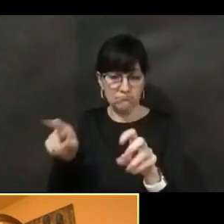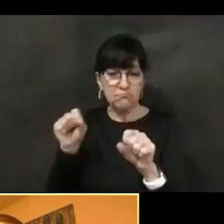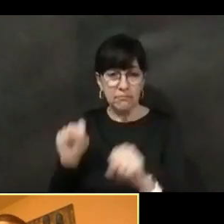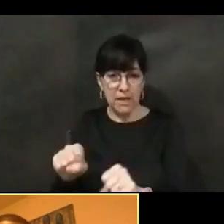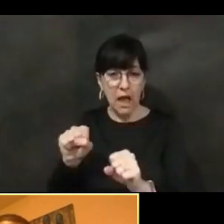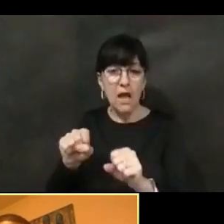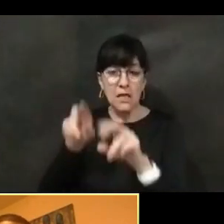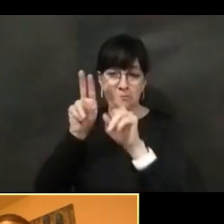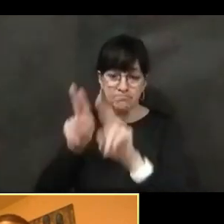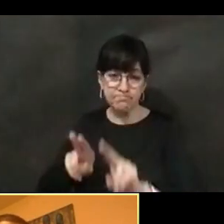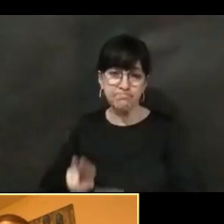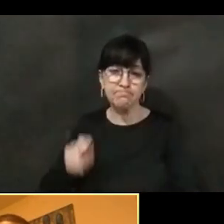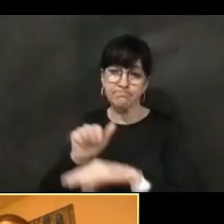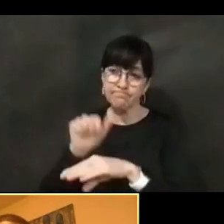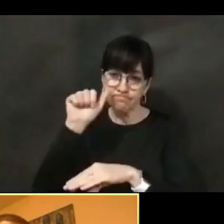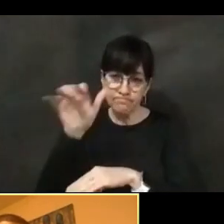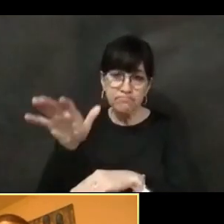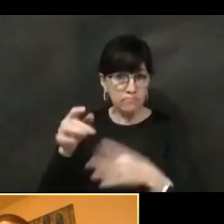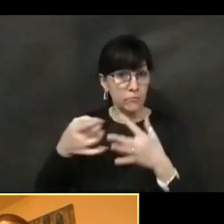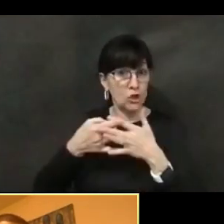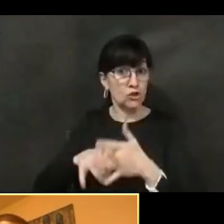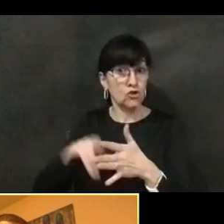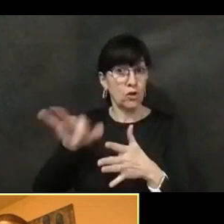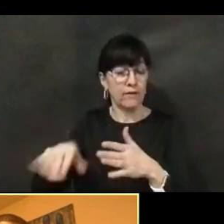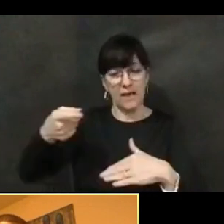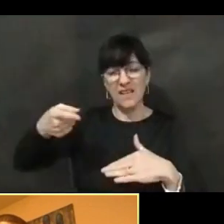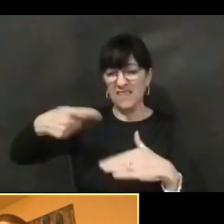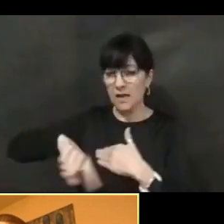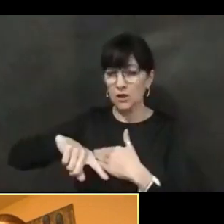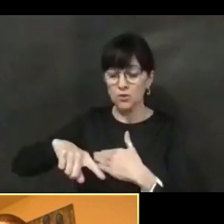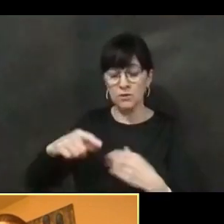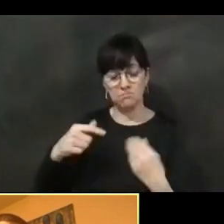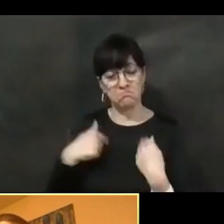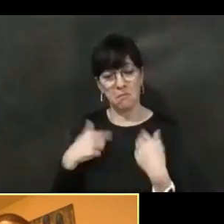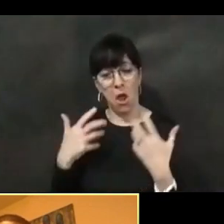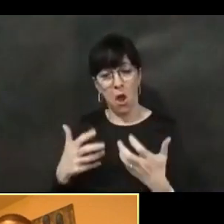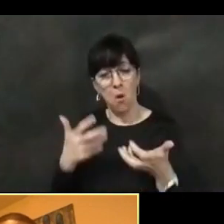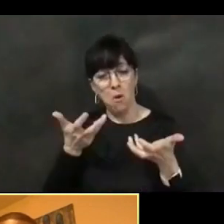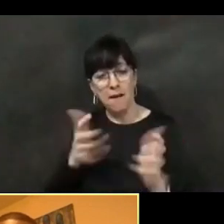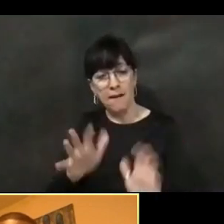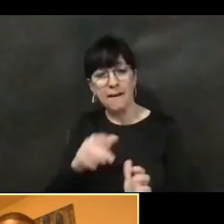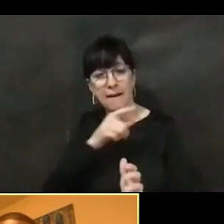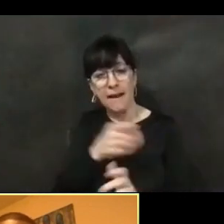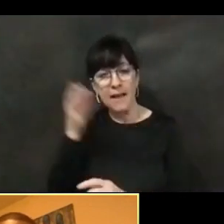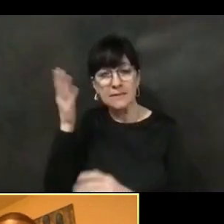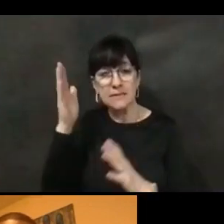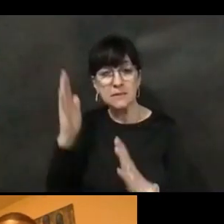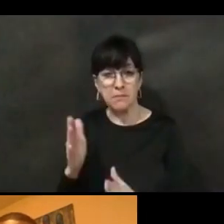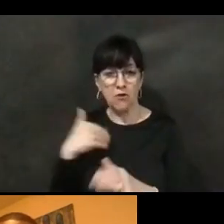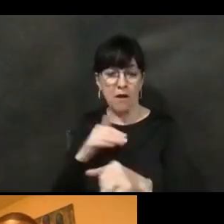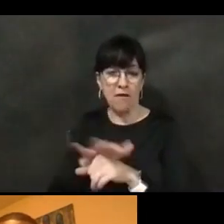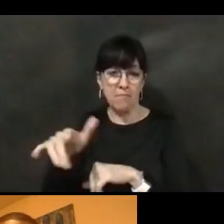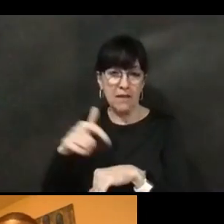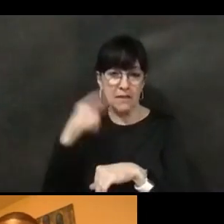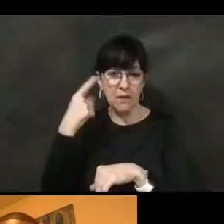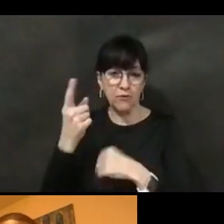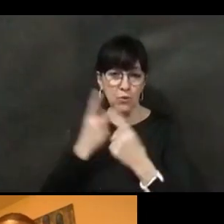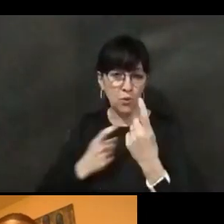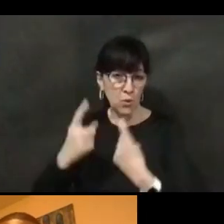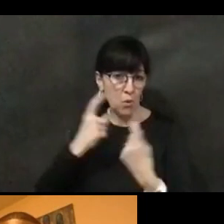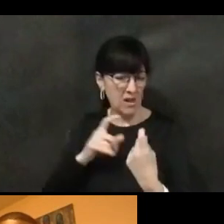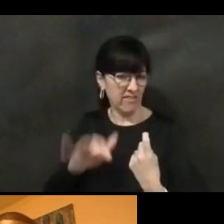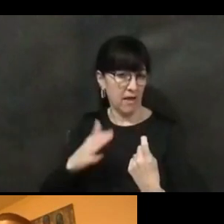Dr. Rattay to give as much time as we can for questions. Dr. Karyl Rattay. Thank you so much, Secretary. Thank